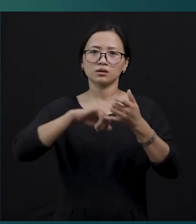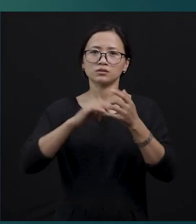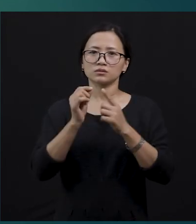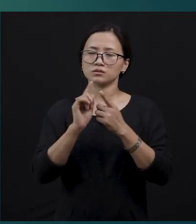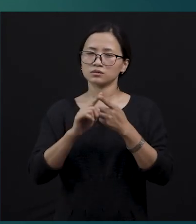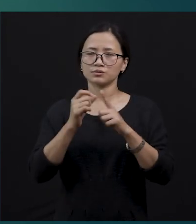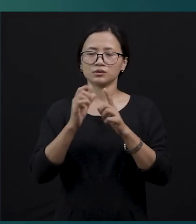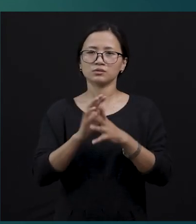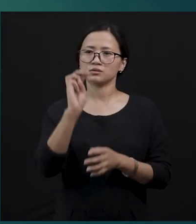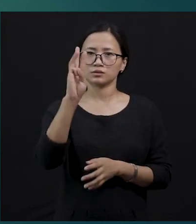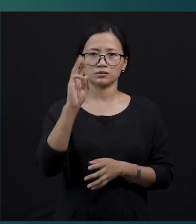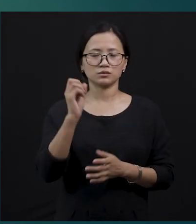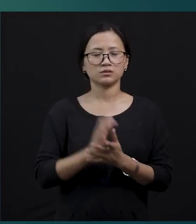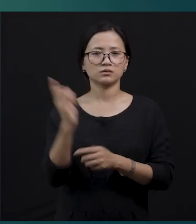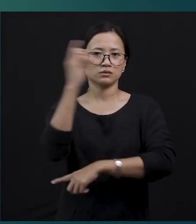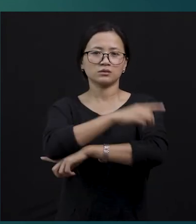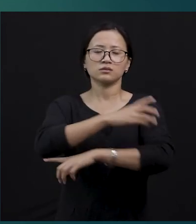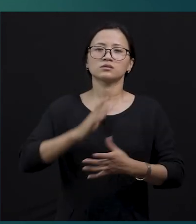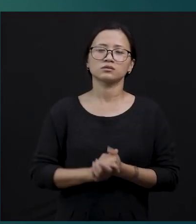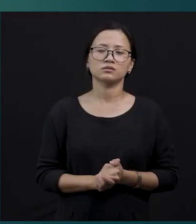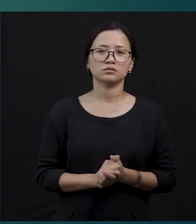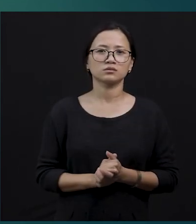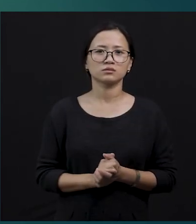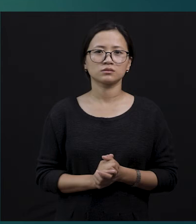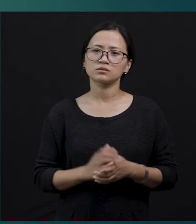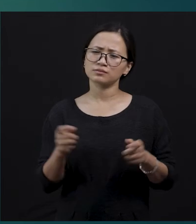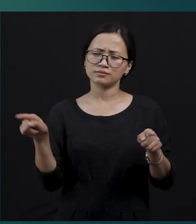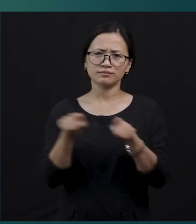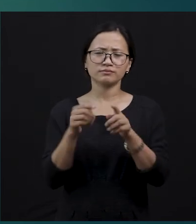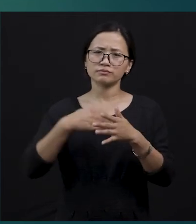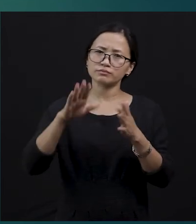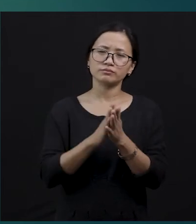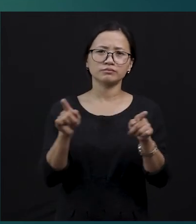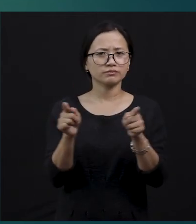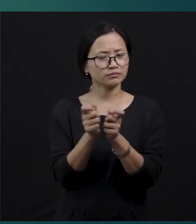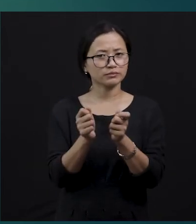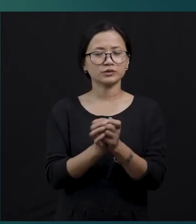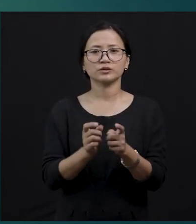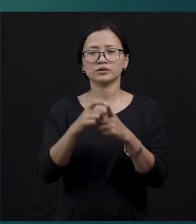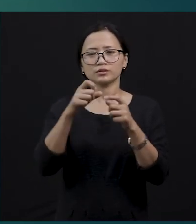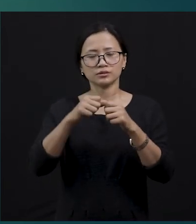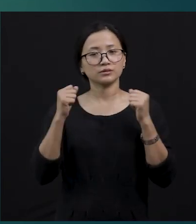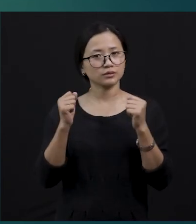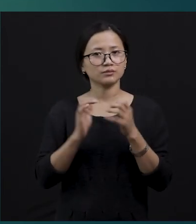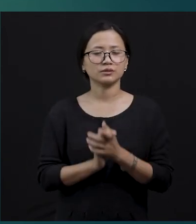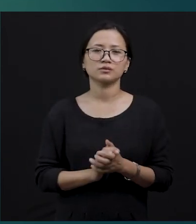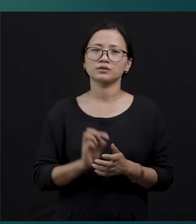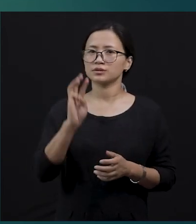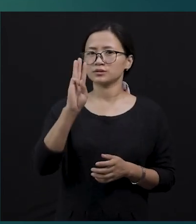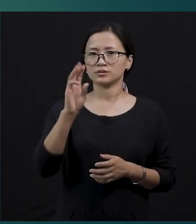will be 30 days, right? Same goes with December. How many days has December? It